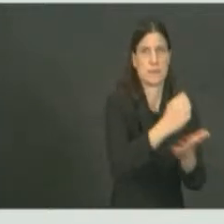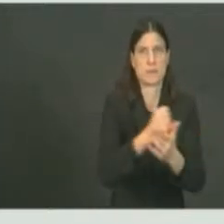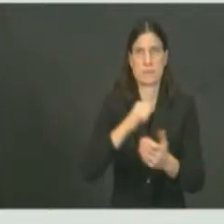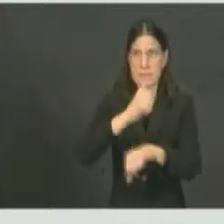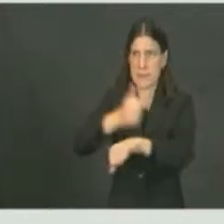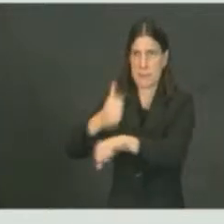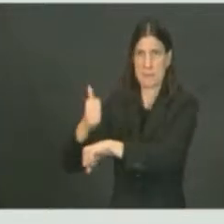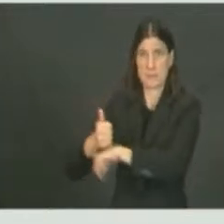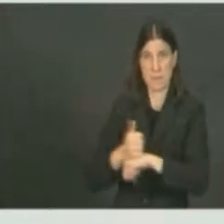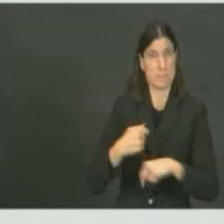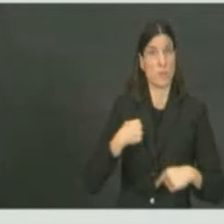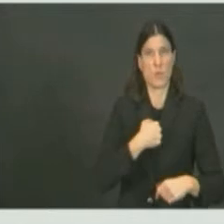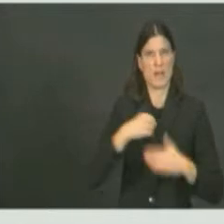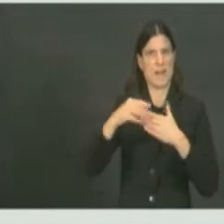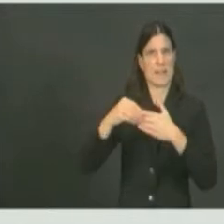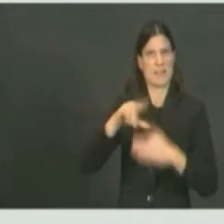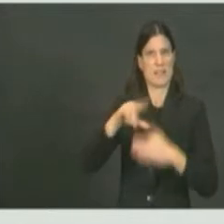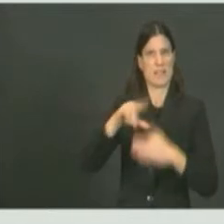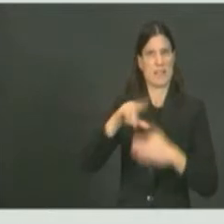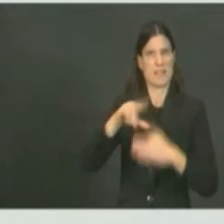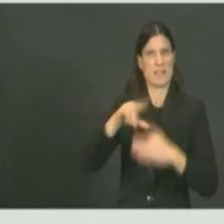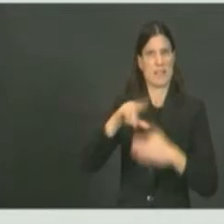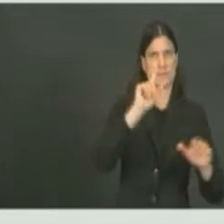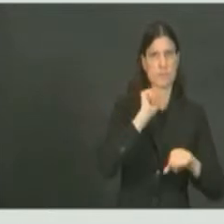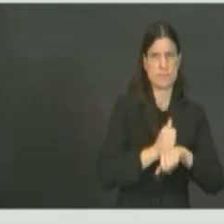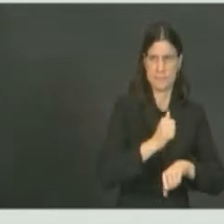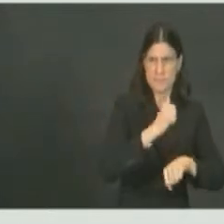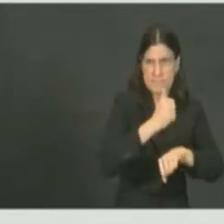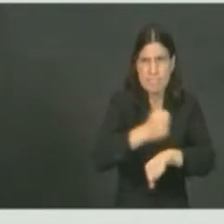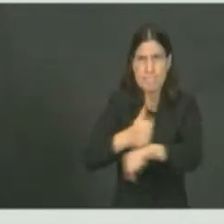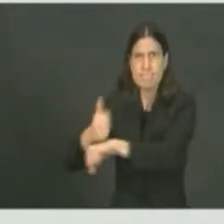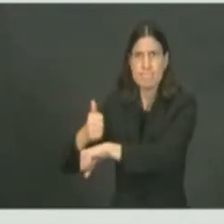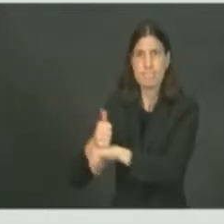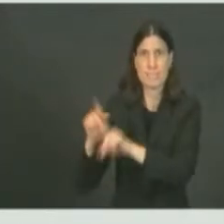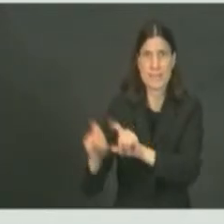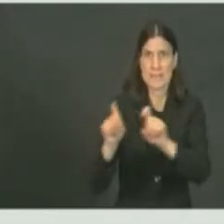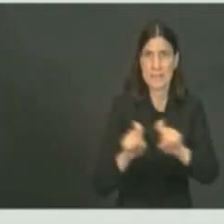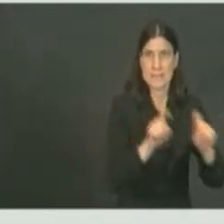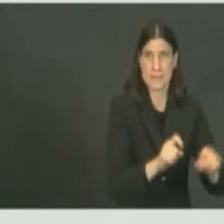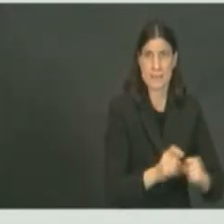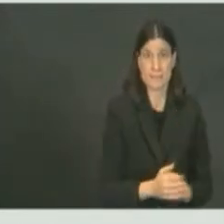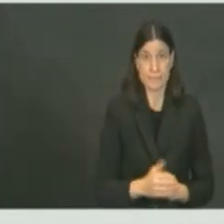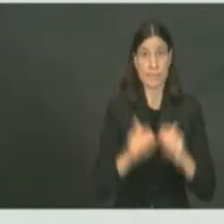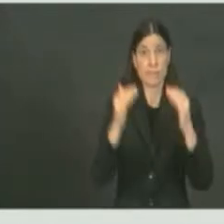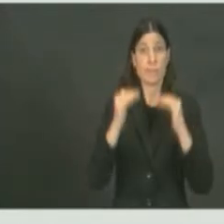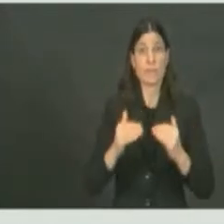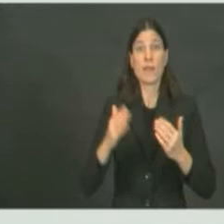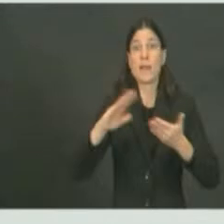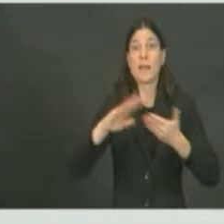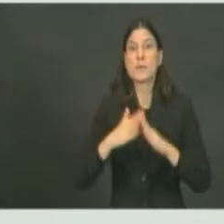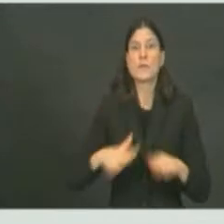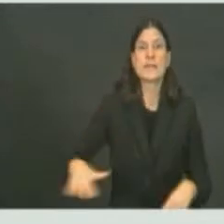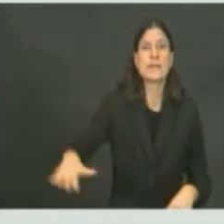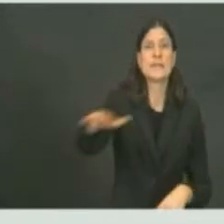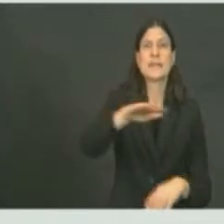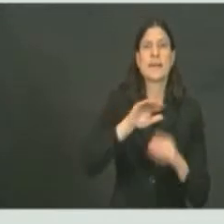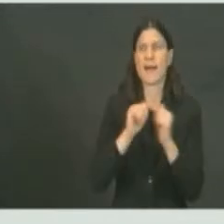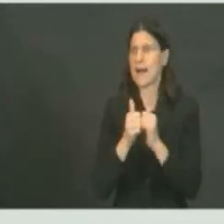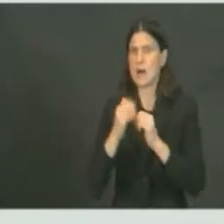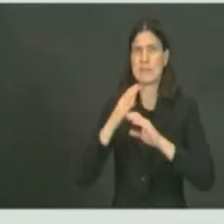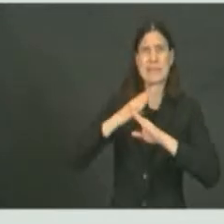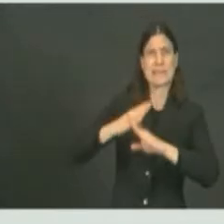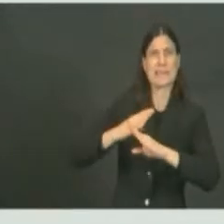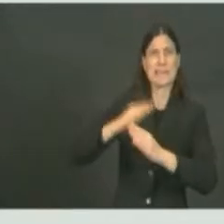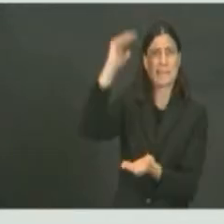on community mitigation and other direct healthcare responses, particularly in the hardest